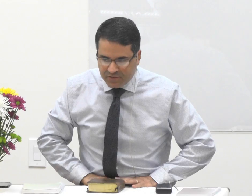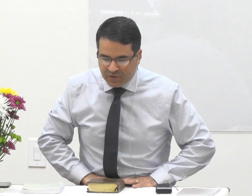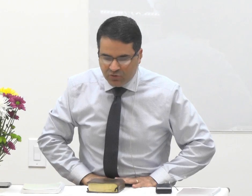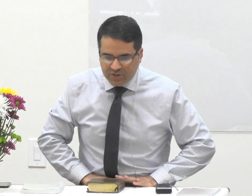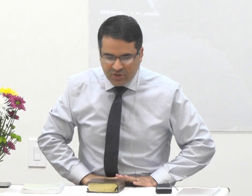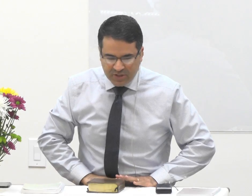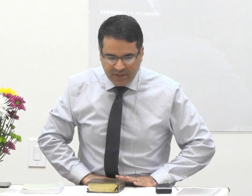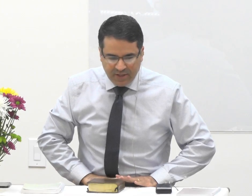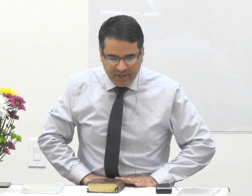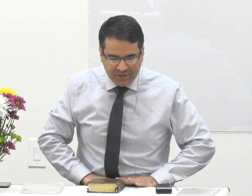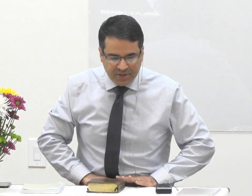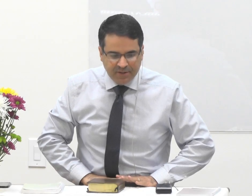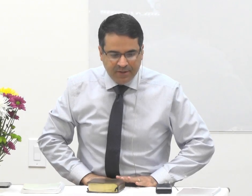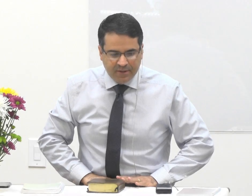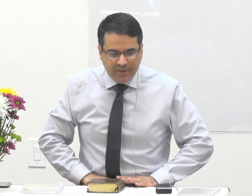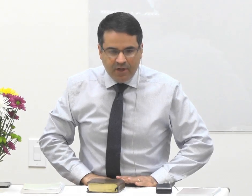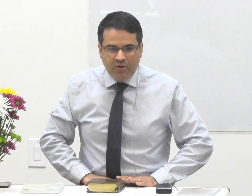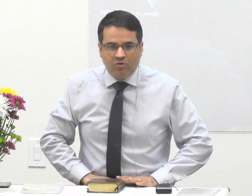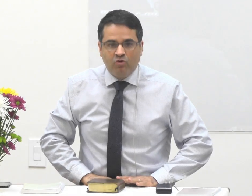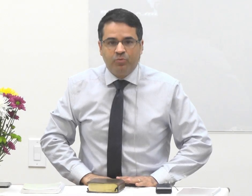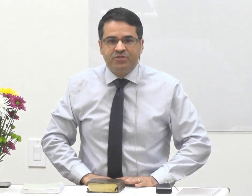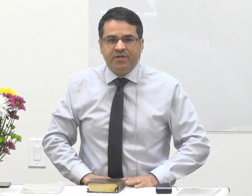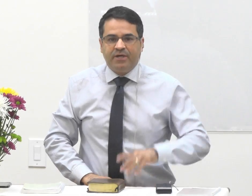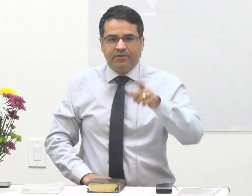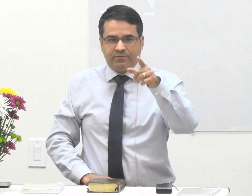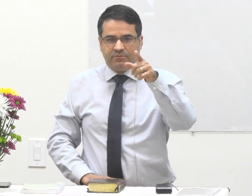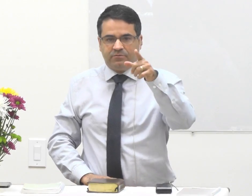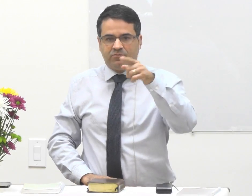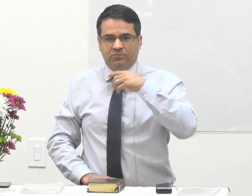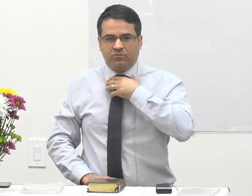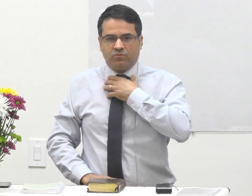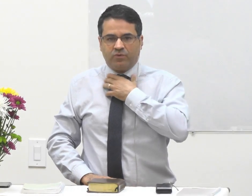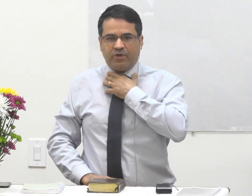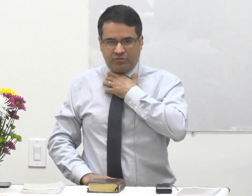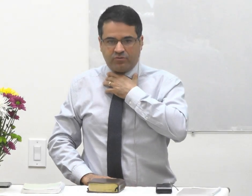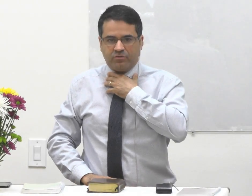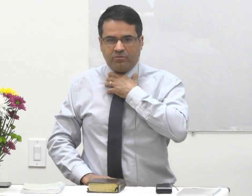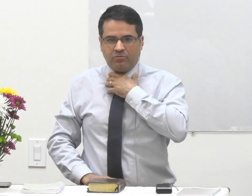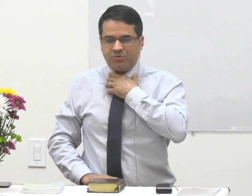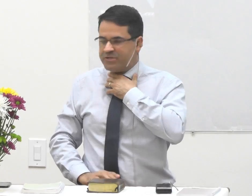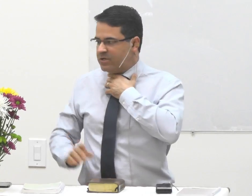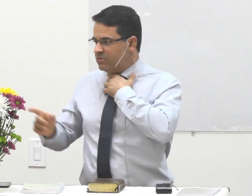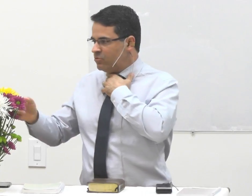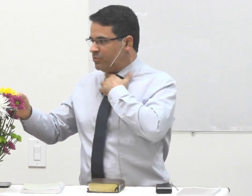We're going to have a meeting with all the ladies of the church.